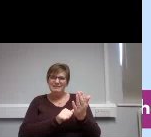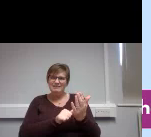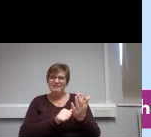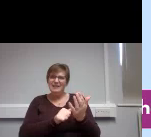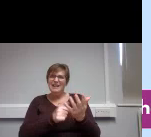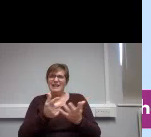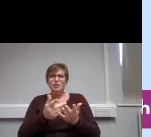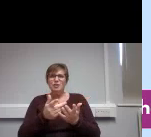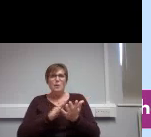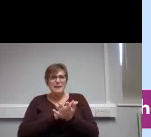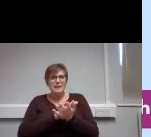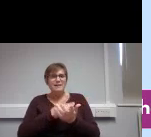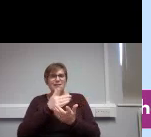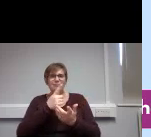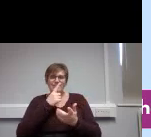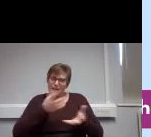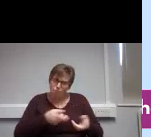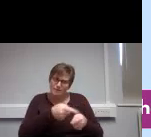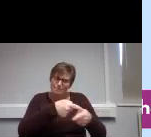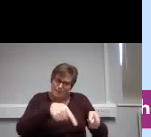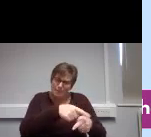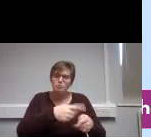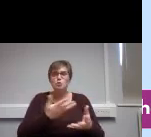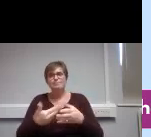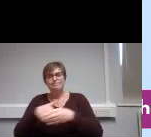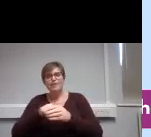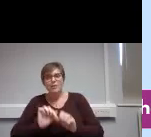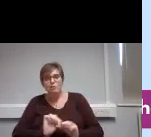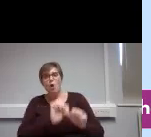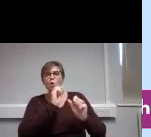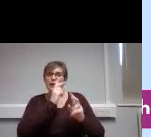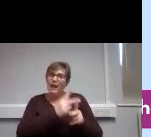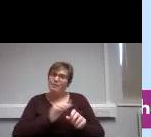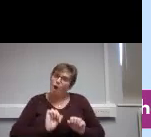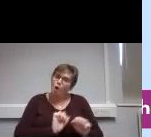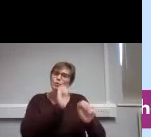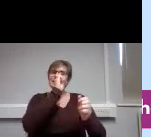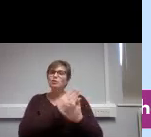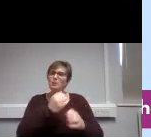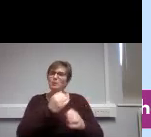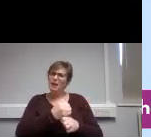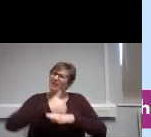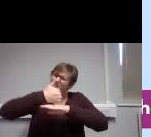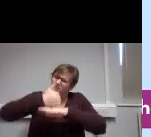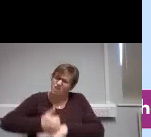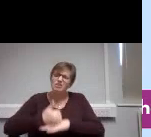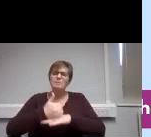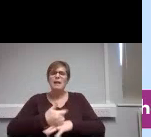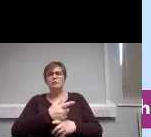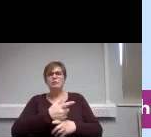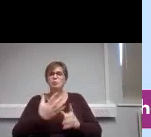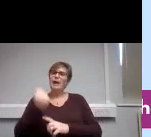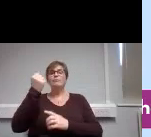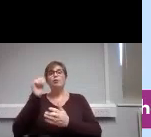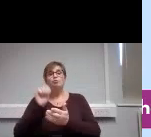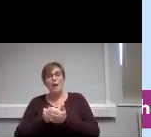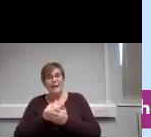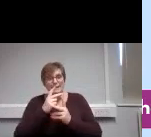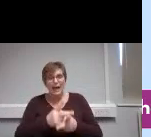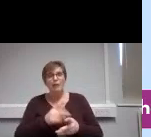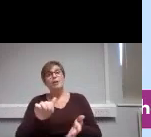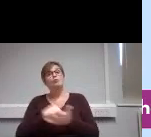through encouraging that involvement in their care through shared decision making, which is fundamental to the approach to getting the right care at the right